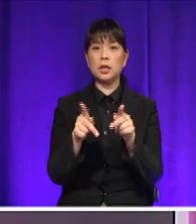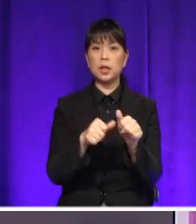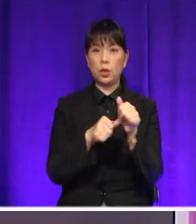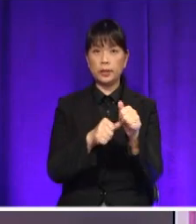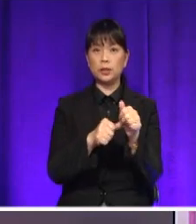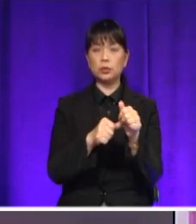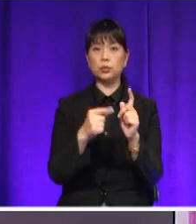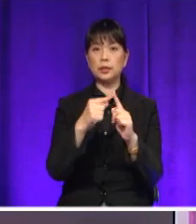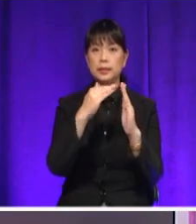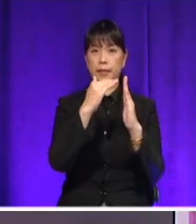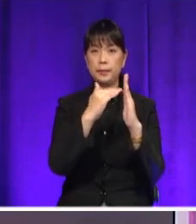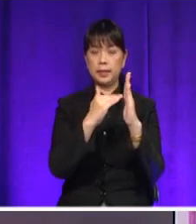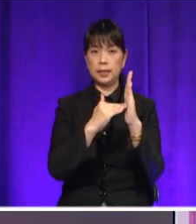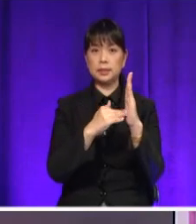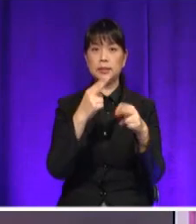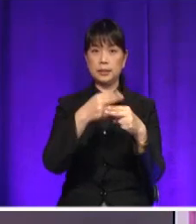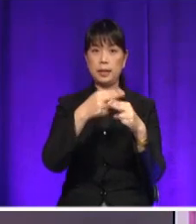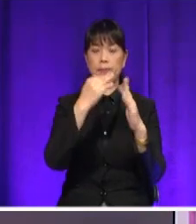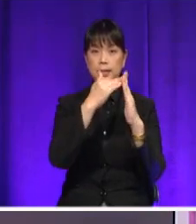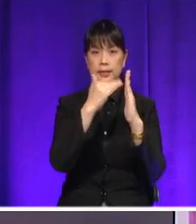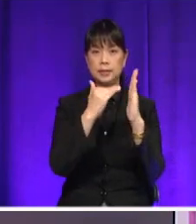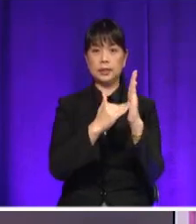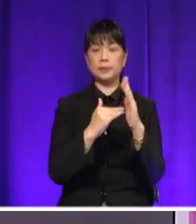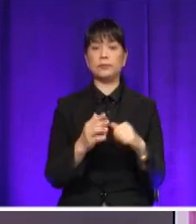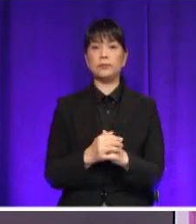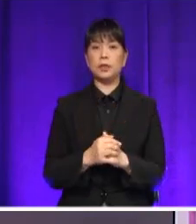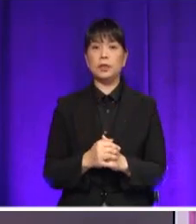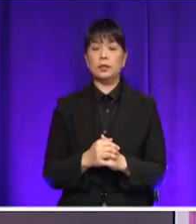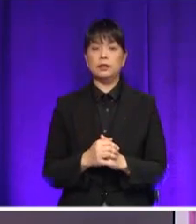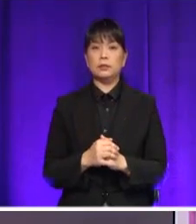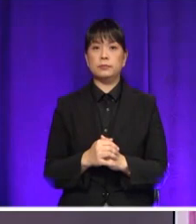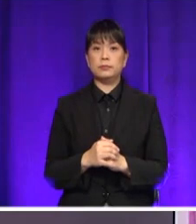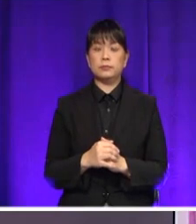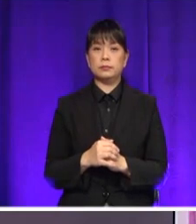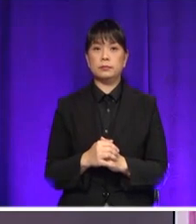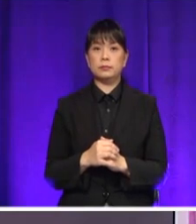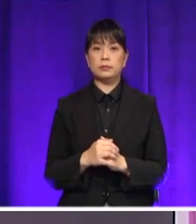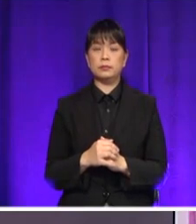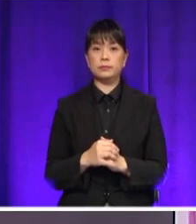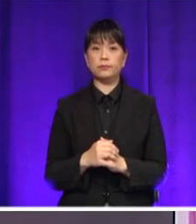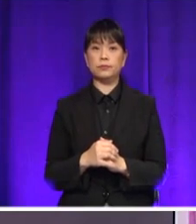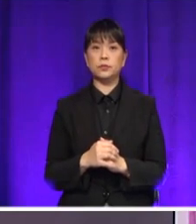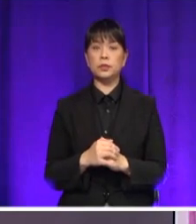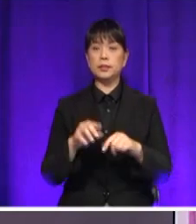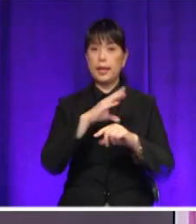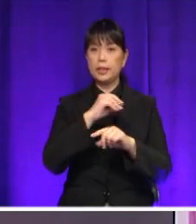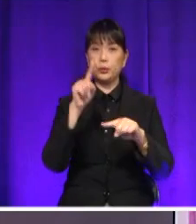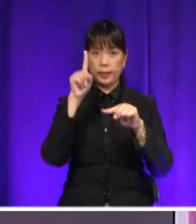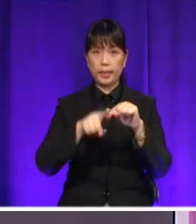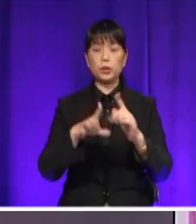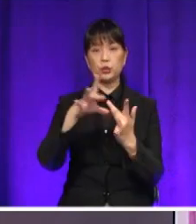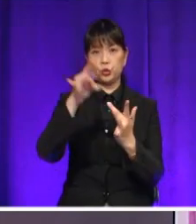partner. Okay, I'm not sure about other schools, but from the instruction that has been given to us, the name